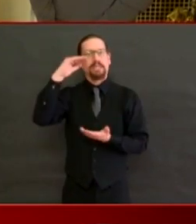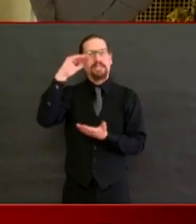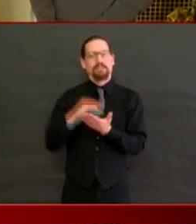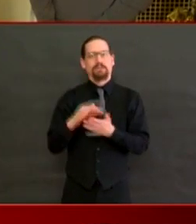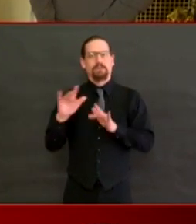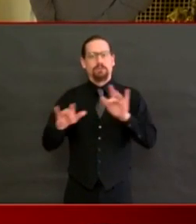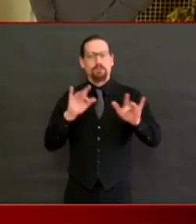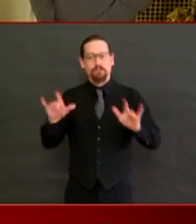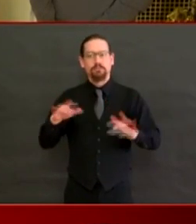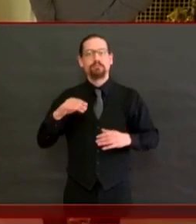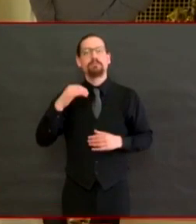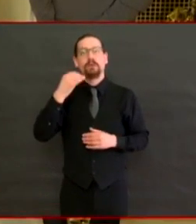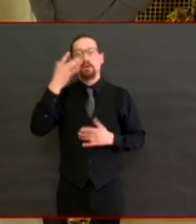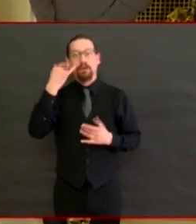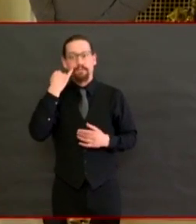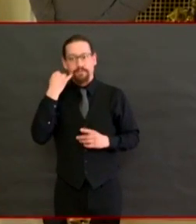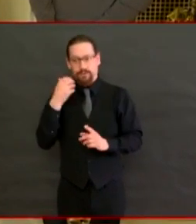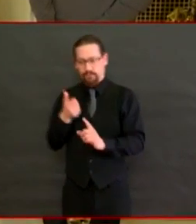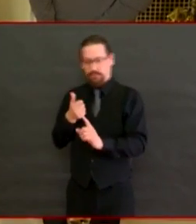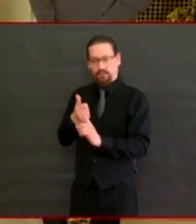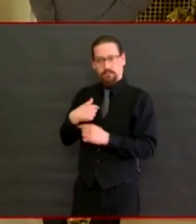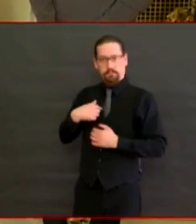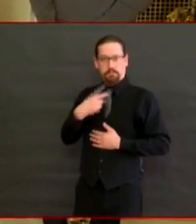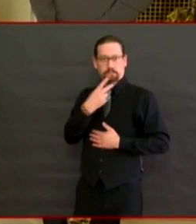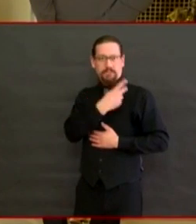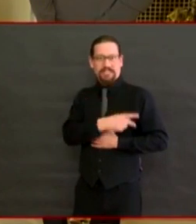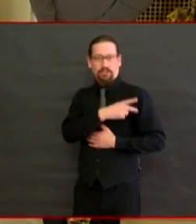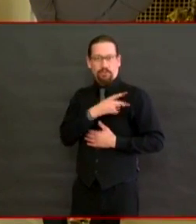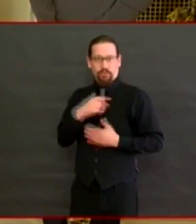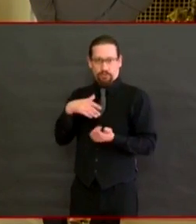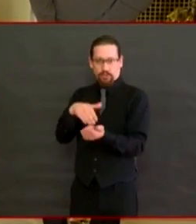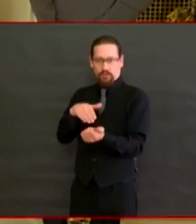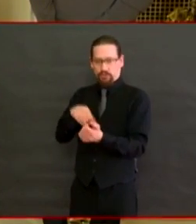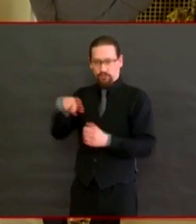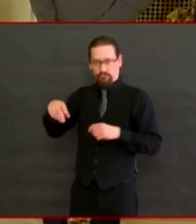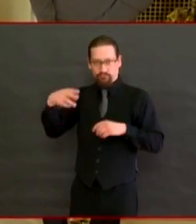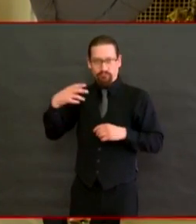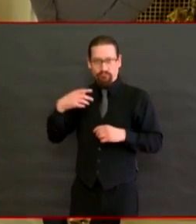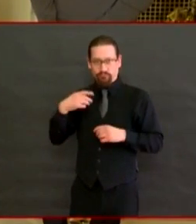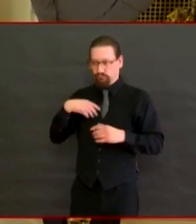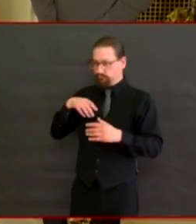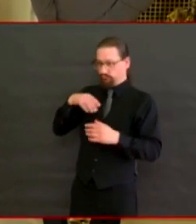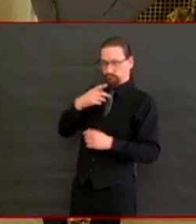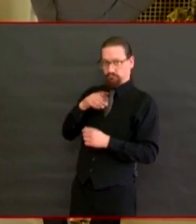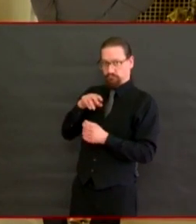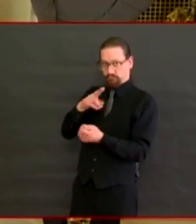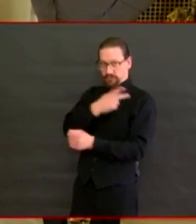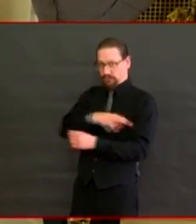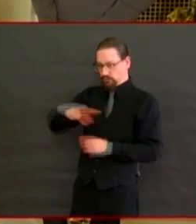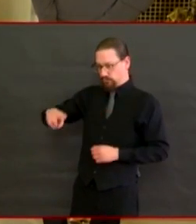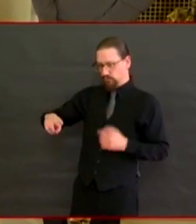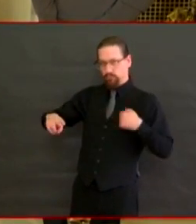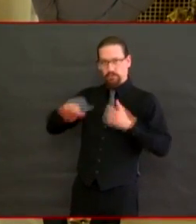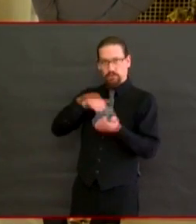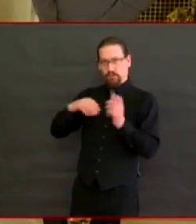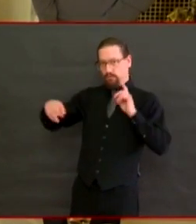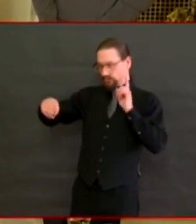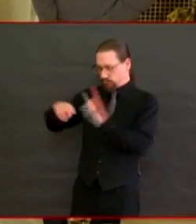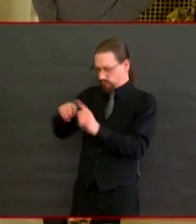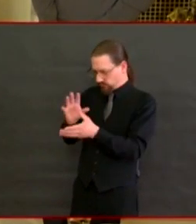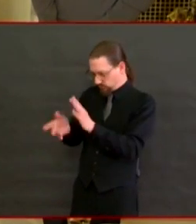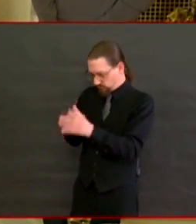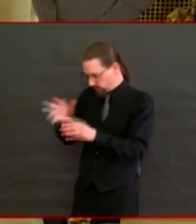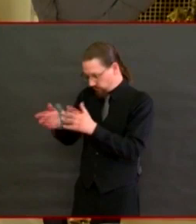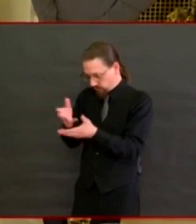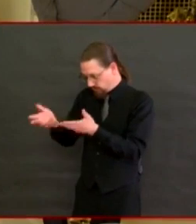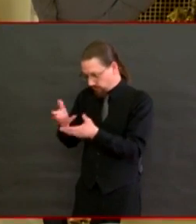wearing the same pair of gloves. That just doesn't make any sense at all. And so if I in the healthcare profession know that's not the way to go, I just really think folks in the commercial